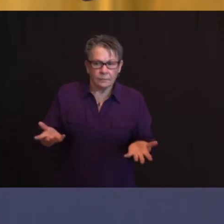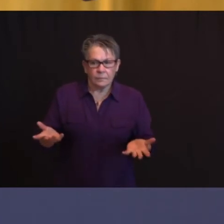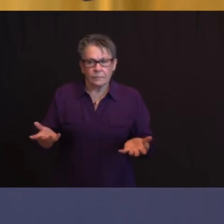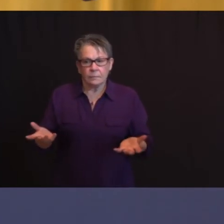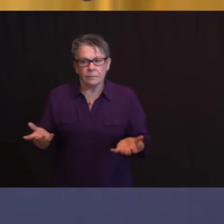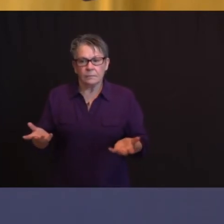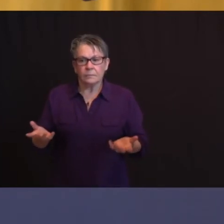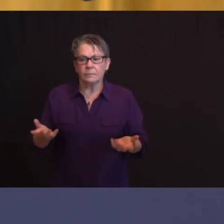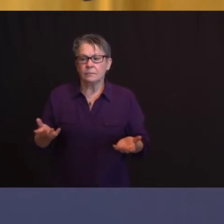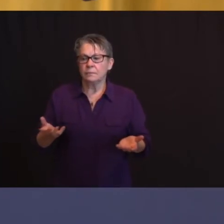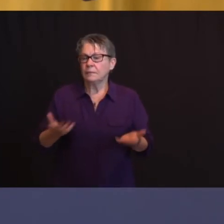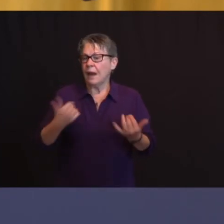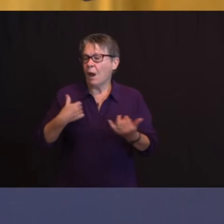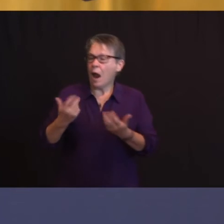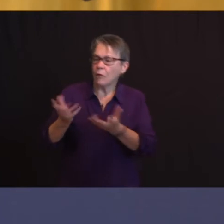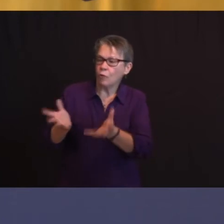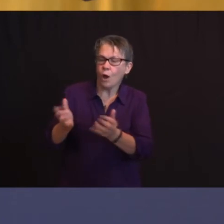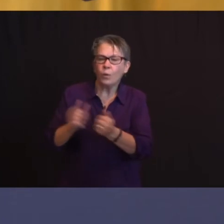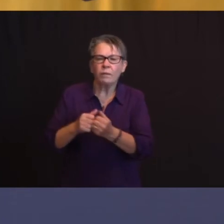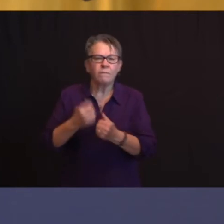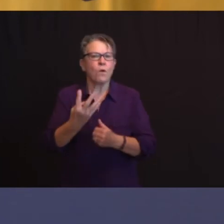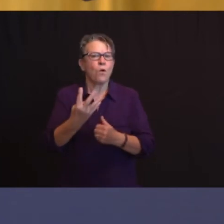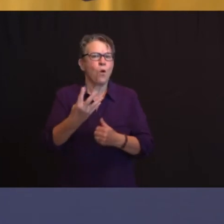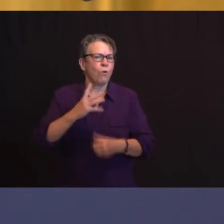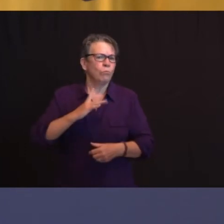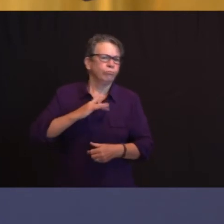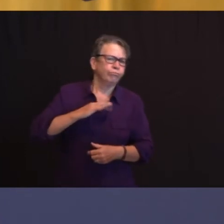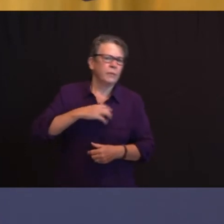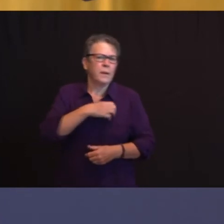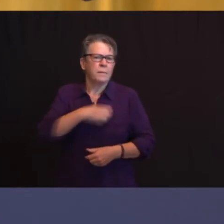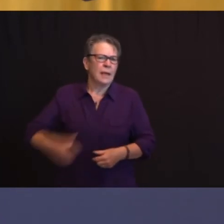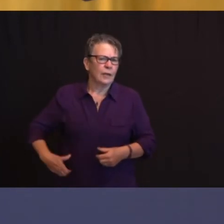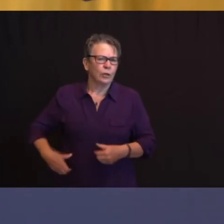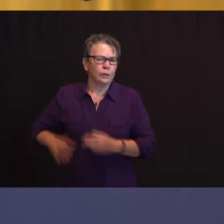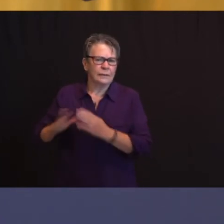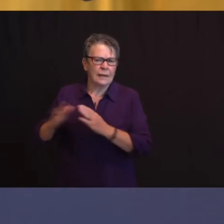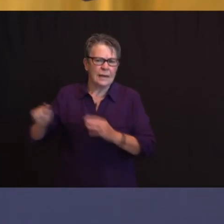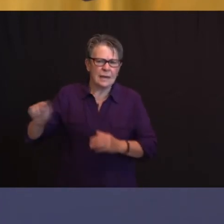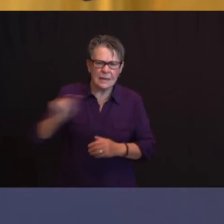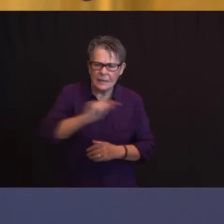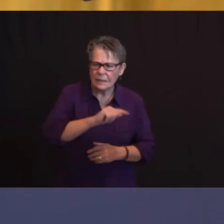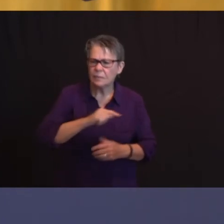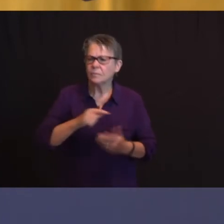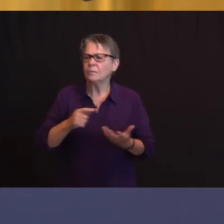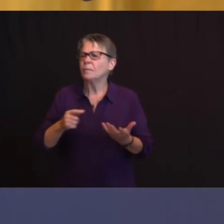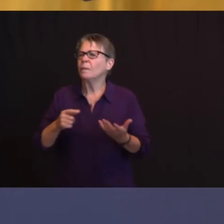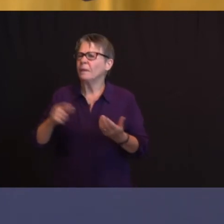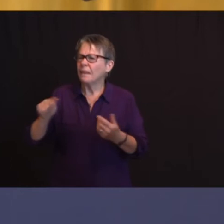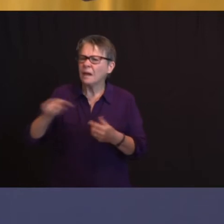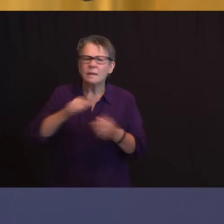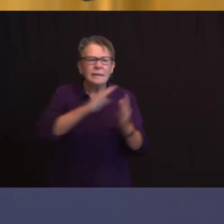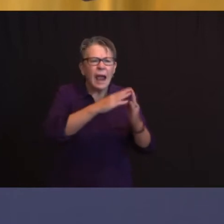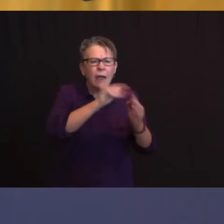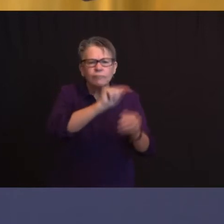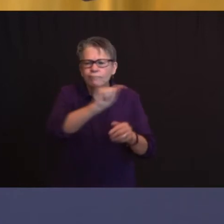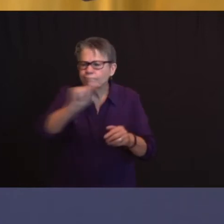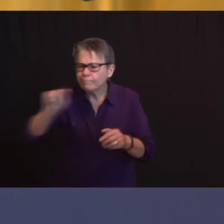Newark. He and Tony Voss and Dwayne Warren and Ted Green are 4 of as good as it gets,